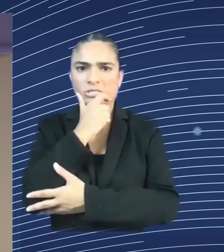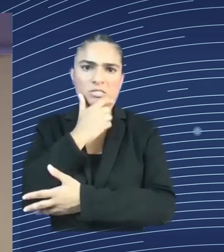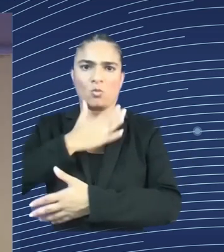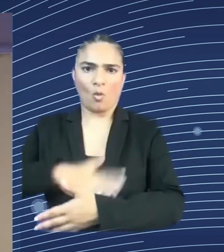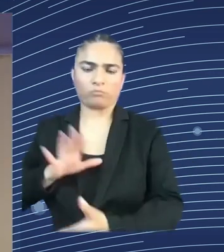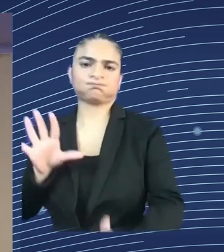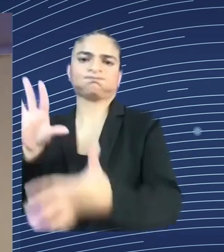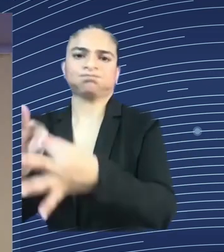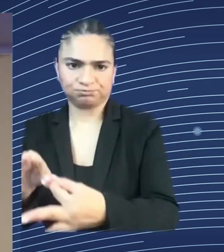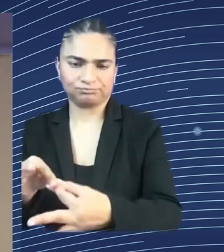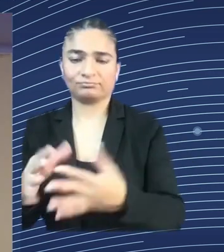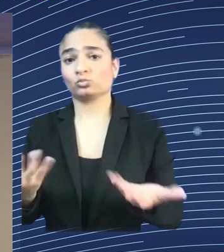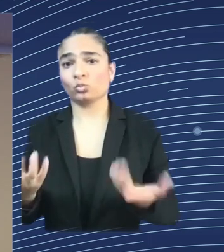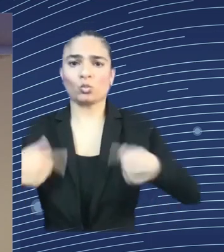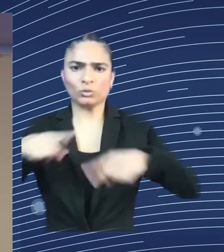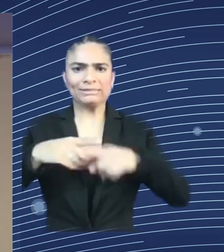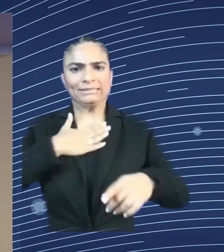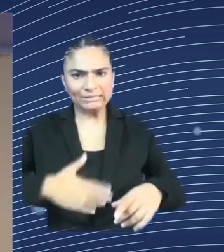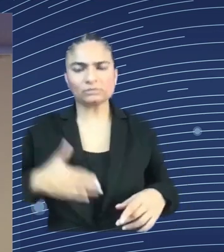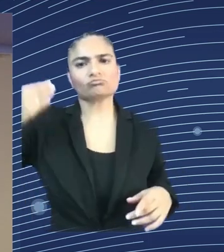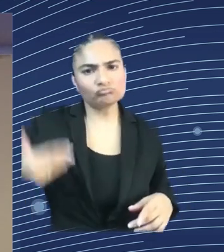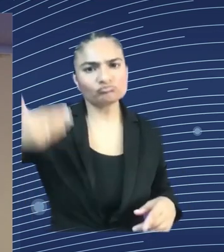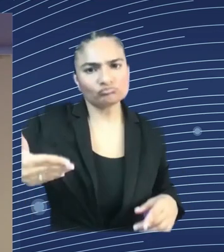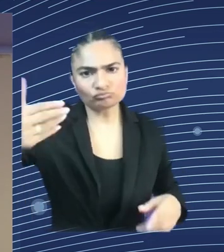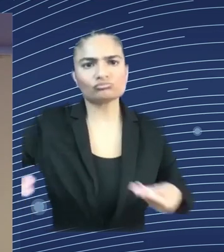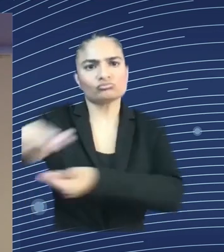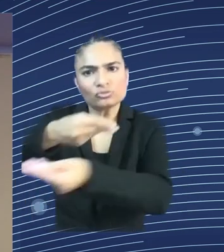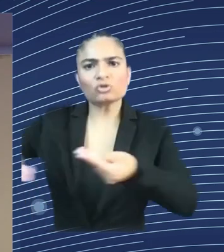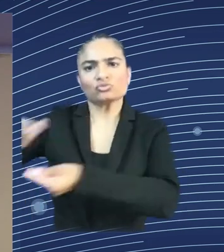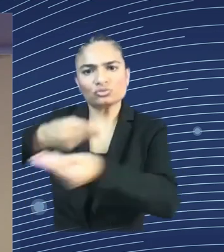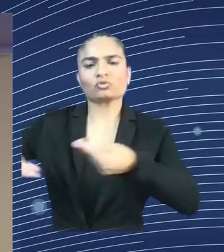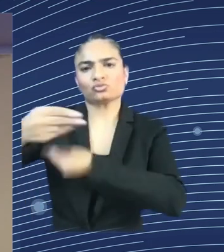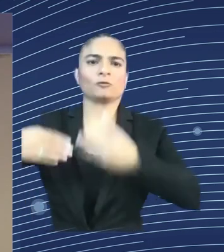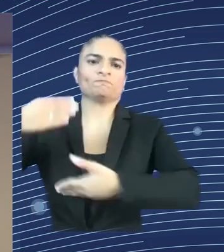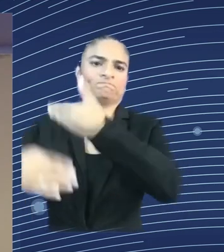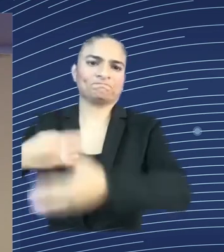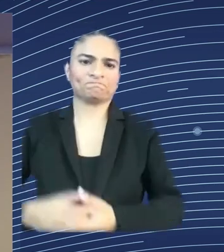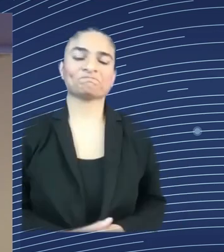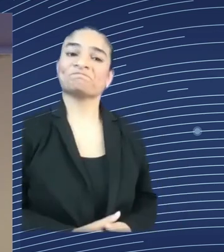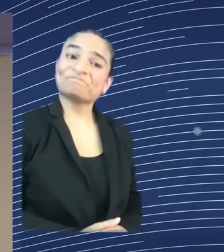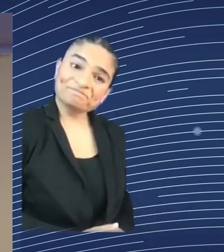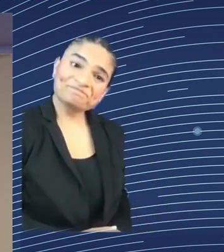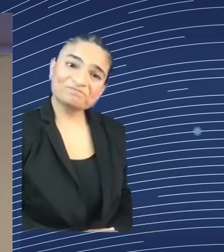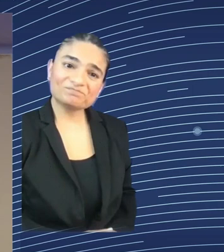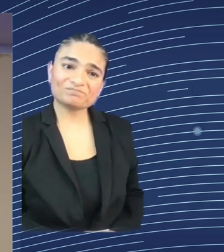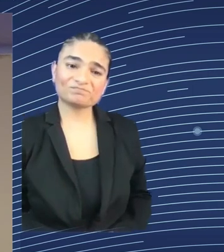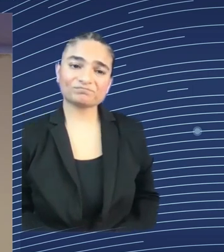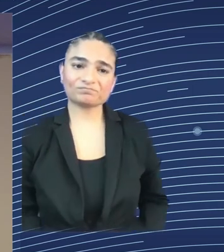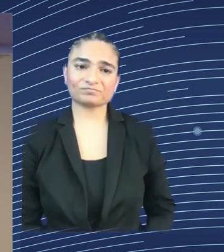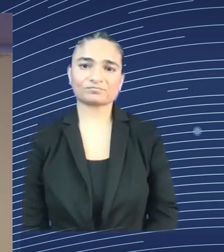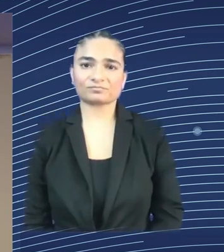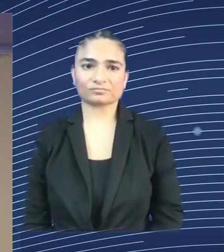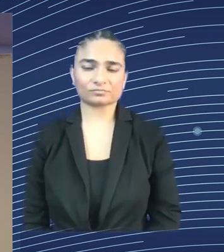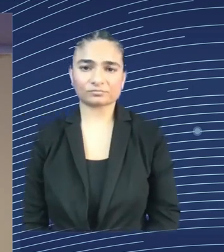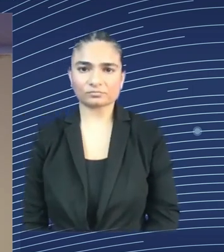and on site for your participation. I thank the tech team for their support. I thank the Commission colleagues who took responsibility